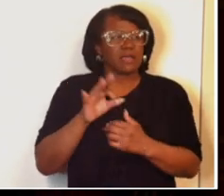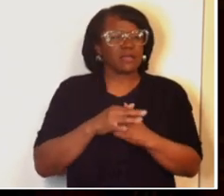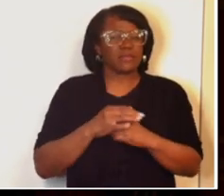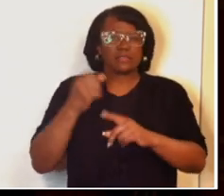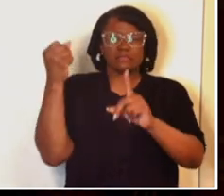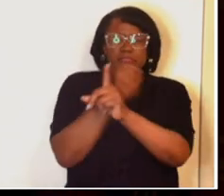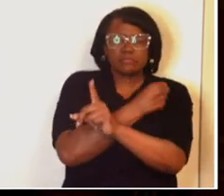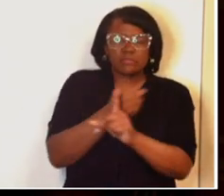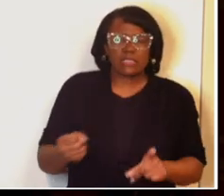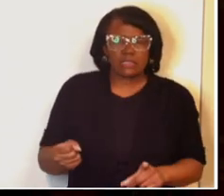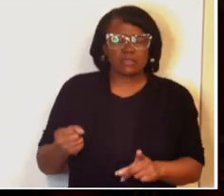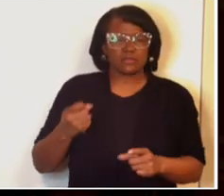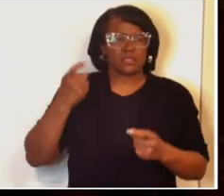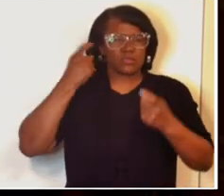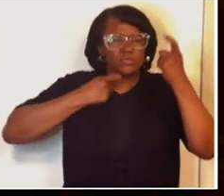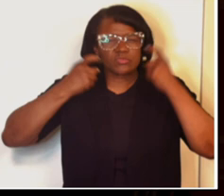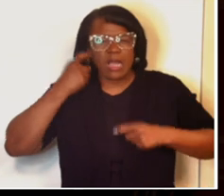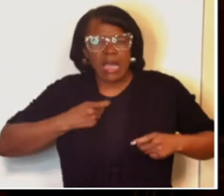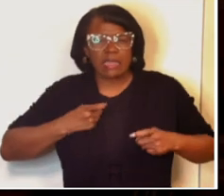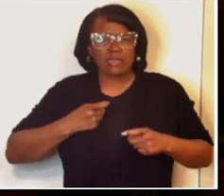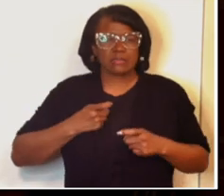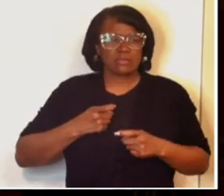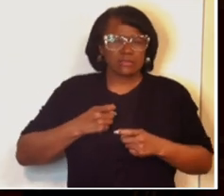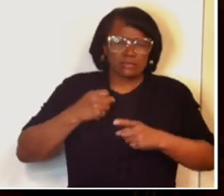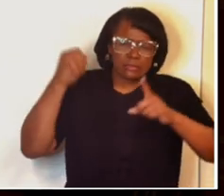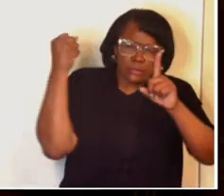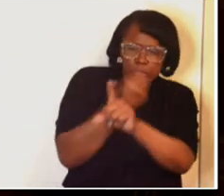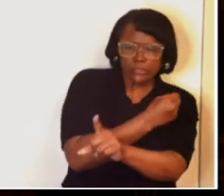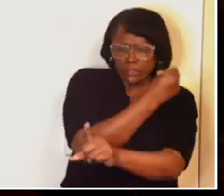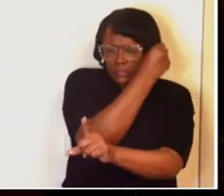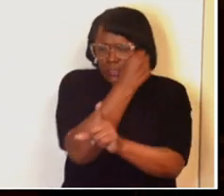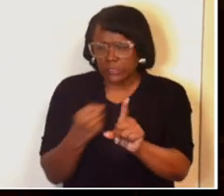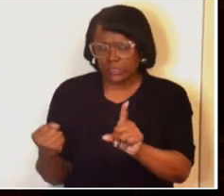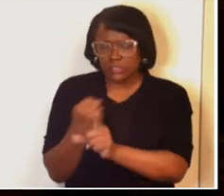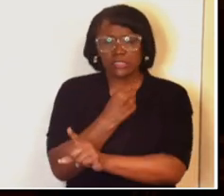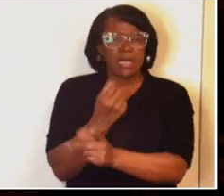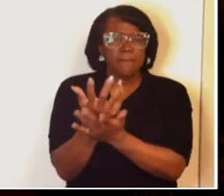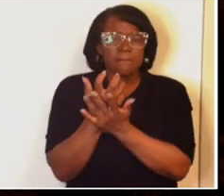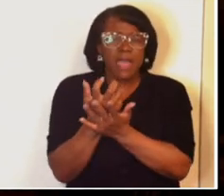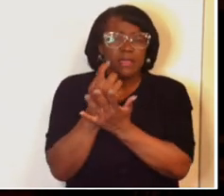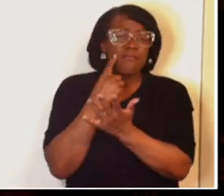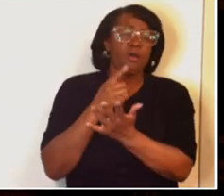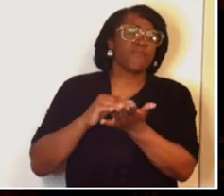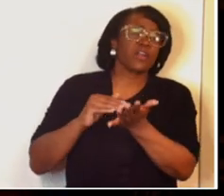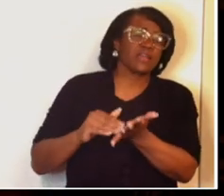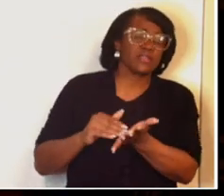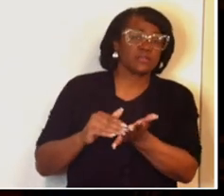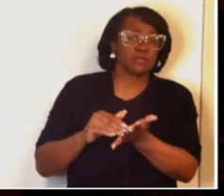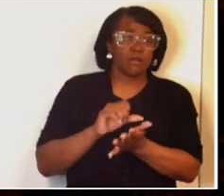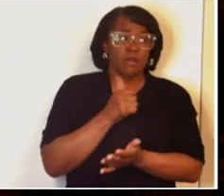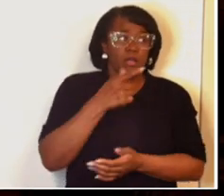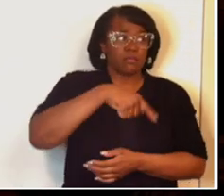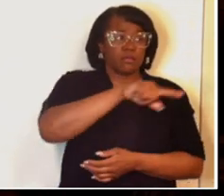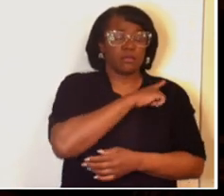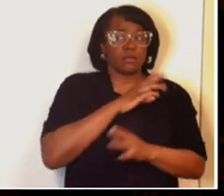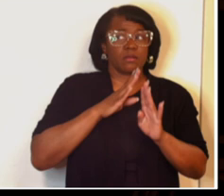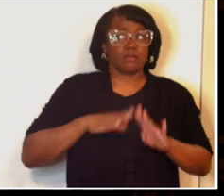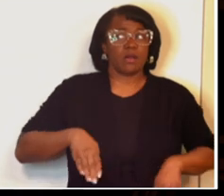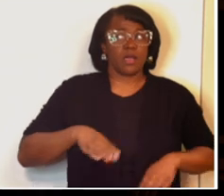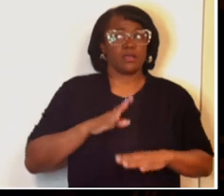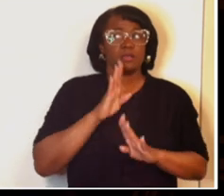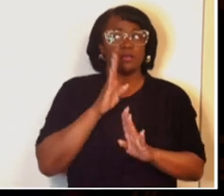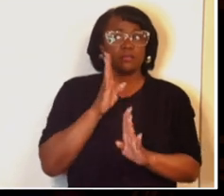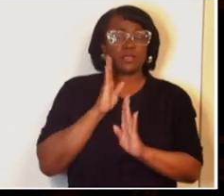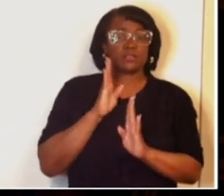beating, crying, torture, and begging for forgiveness. The other family members were quiet and paid attention to what